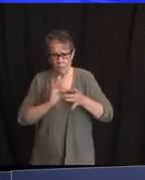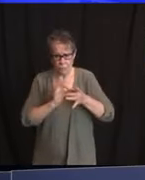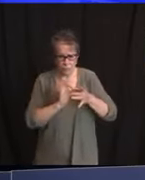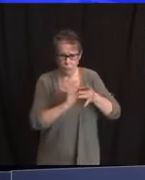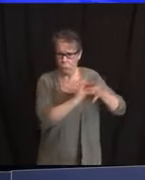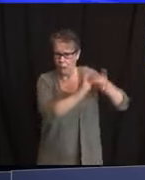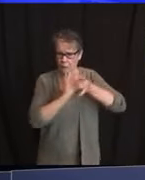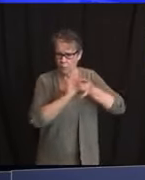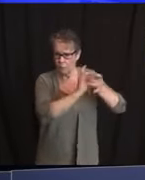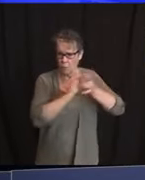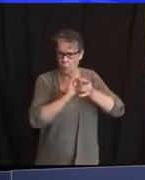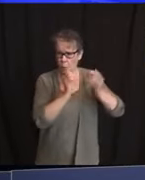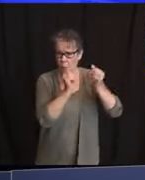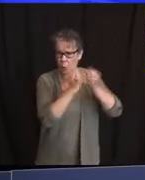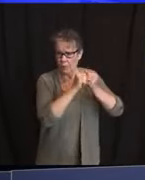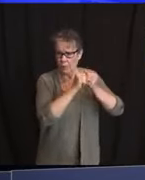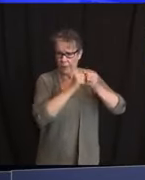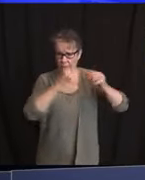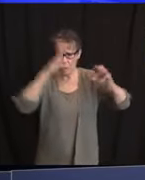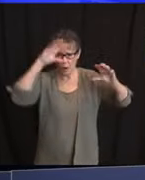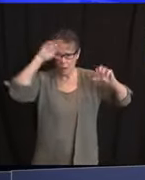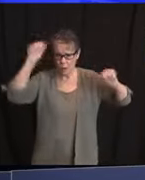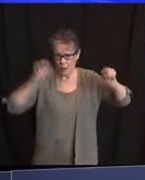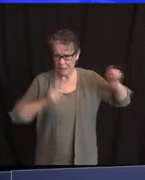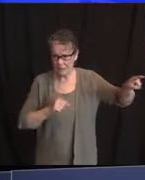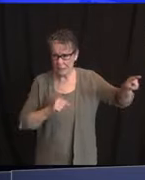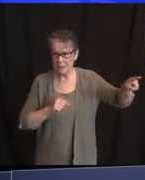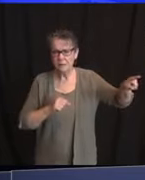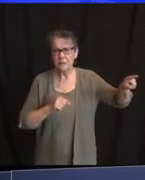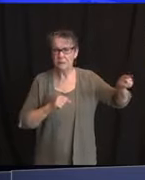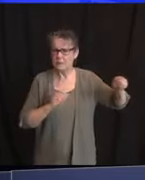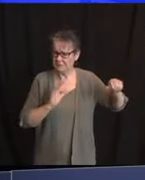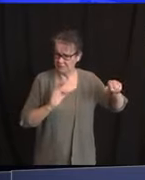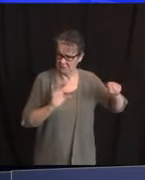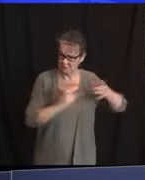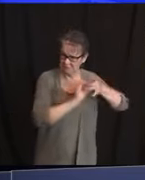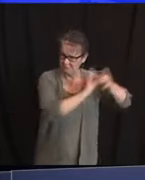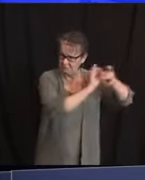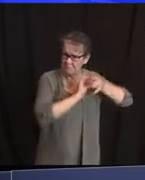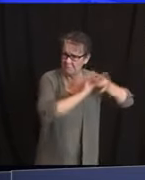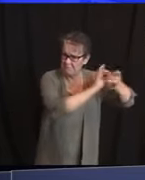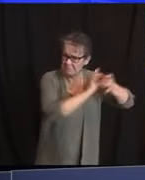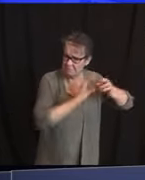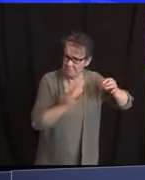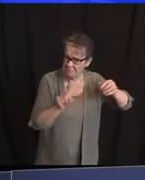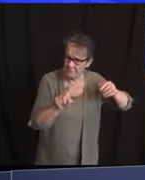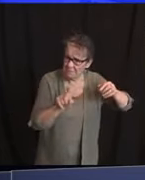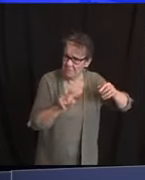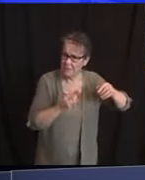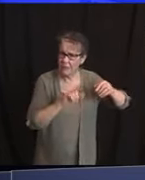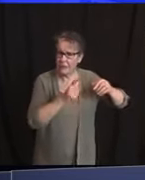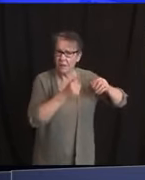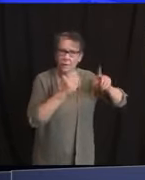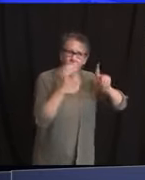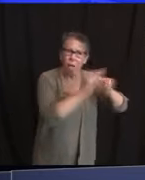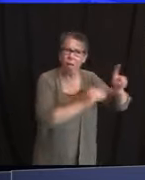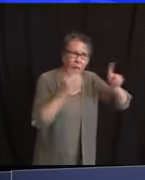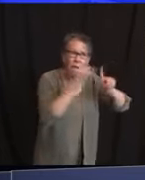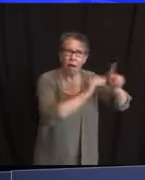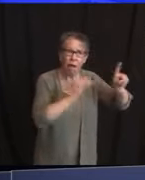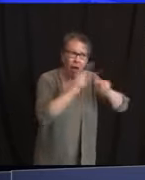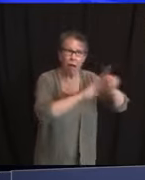know in any way that he could where he supports him. Do you feel this is an important component of trying to move